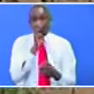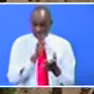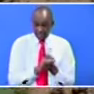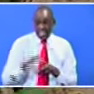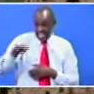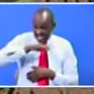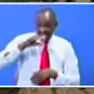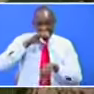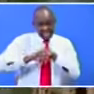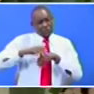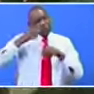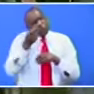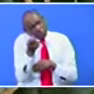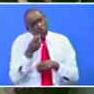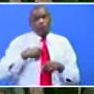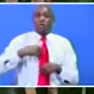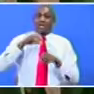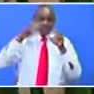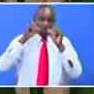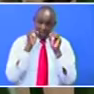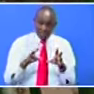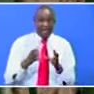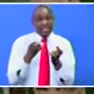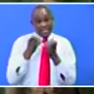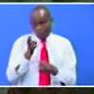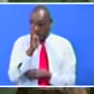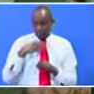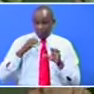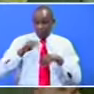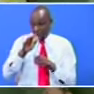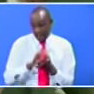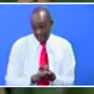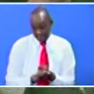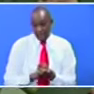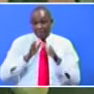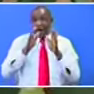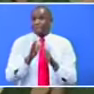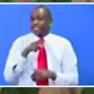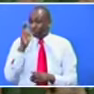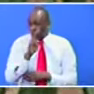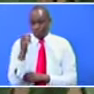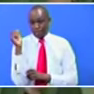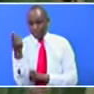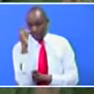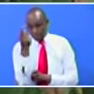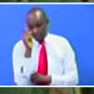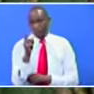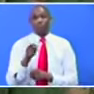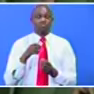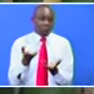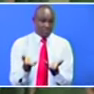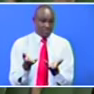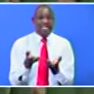that receive minimal or no rainfall require water to do their farming, and farmers use irrigation to water their crops,